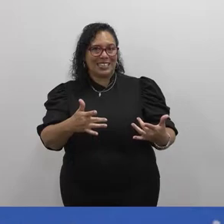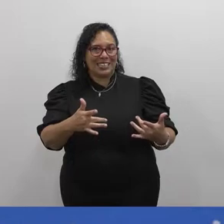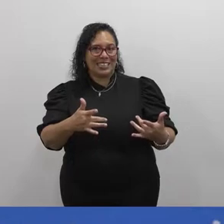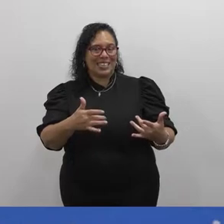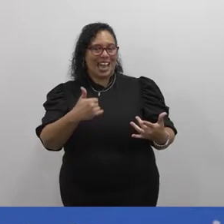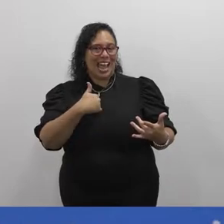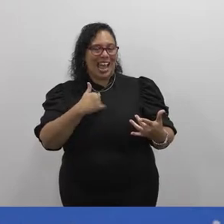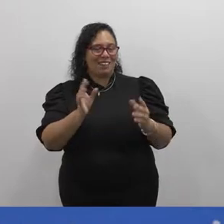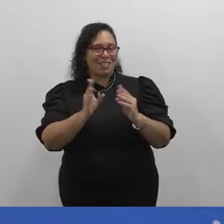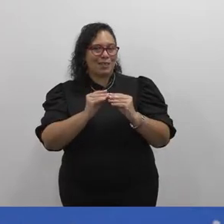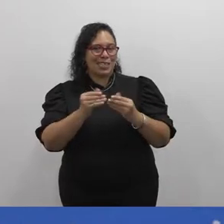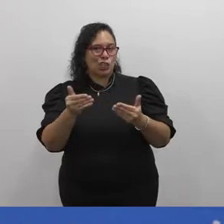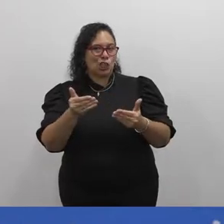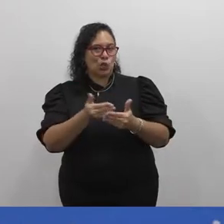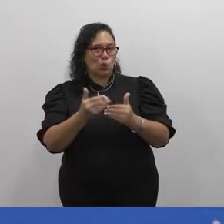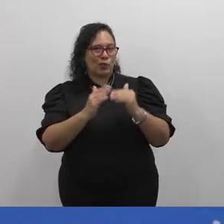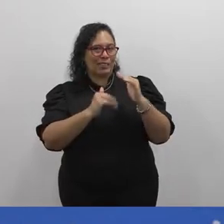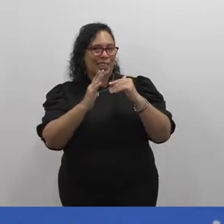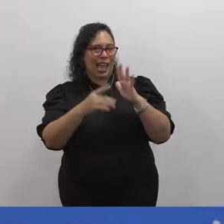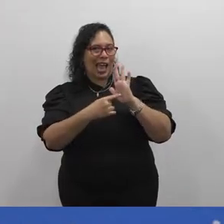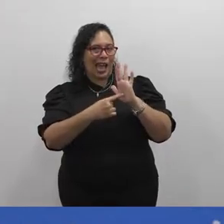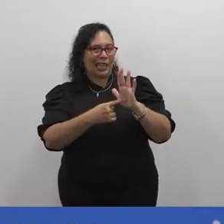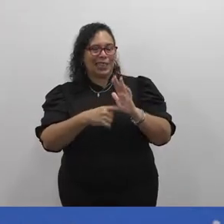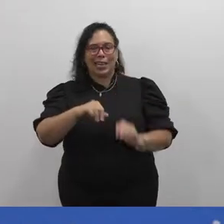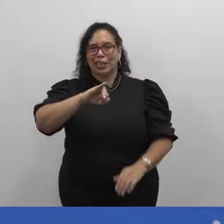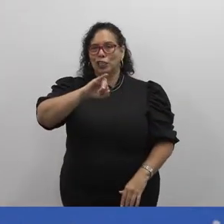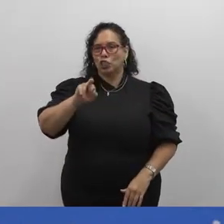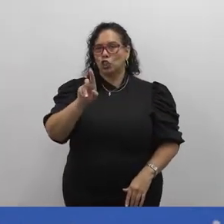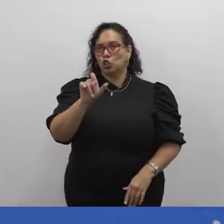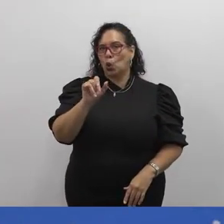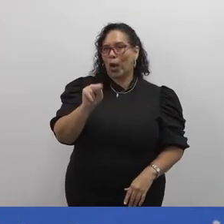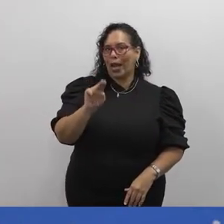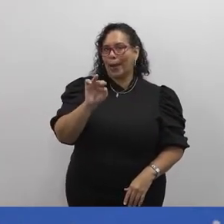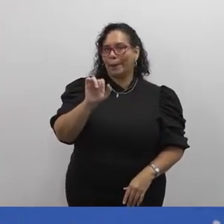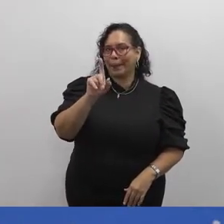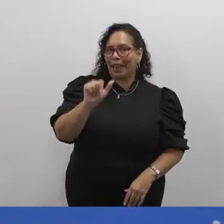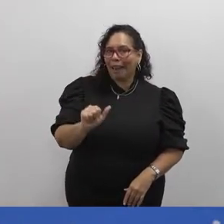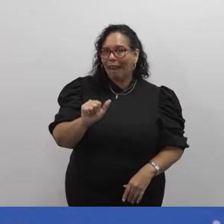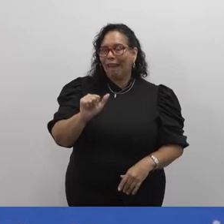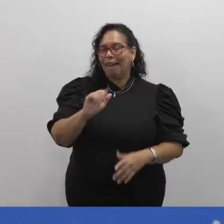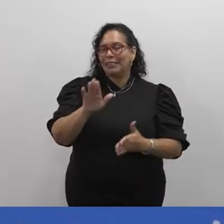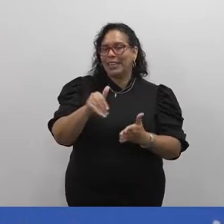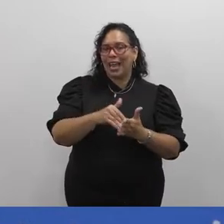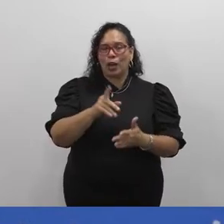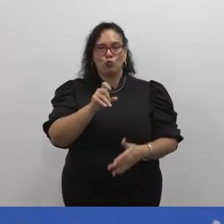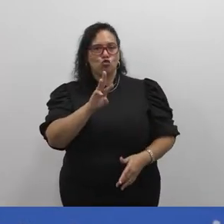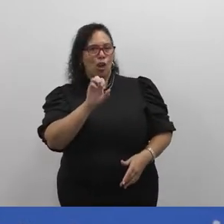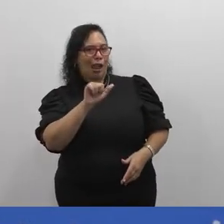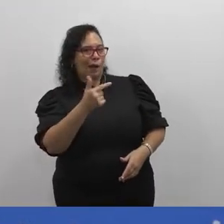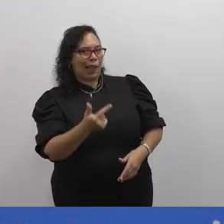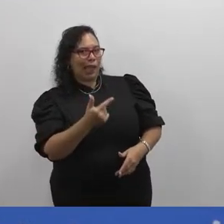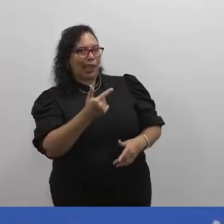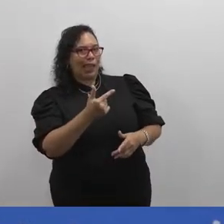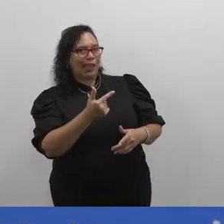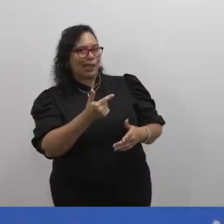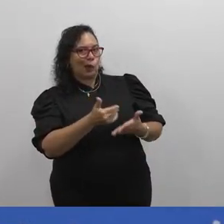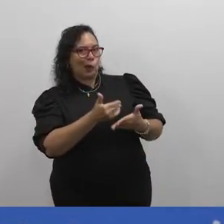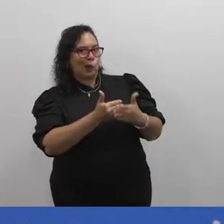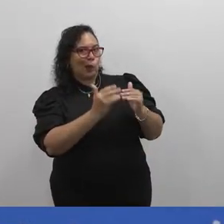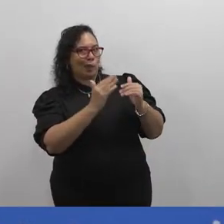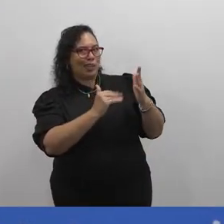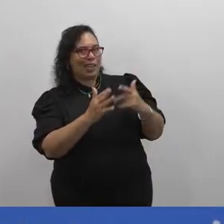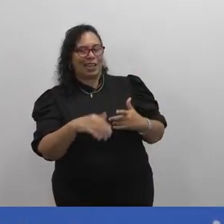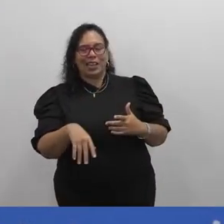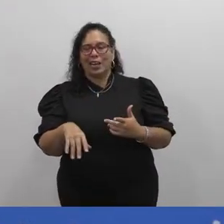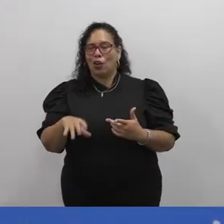facilities. We highlight Jordan's Media Center. We talk about Browning's facilities. We talk about the Advanced Manufacturing Lab